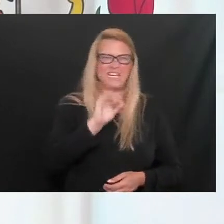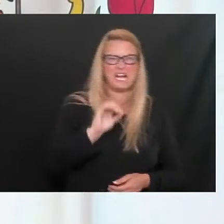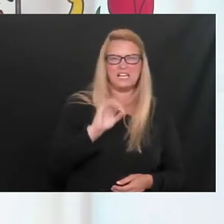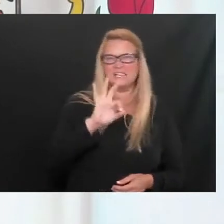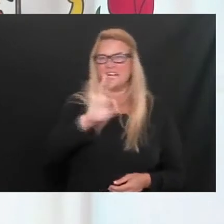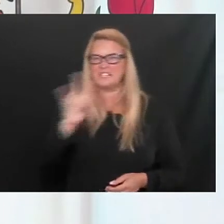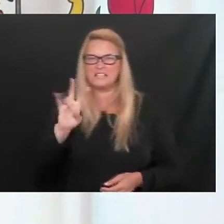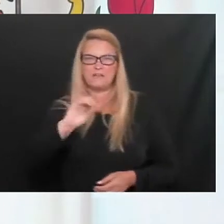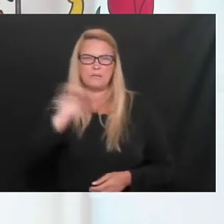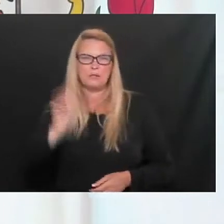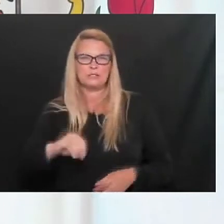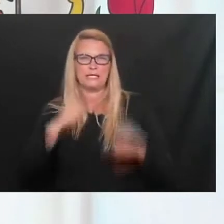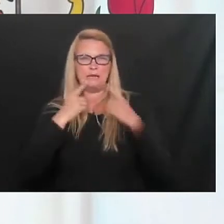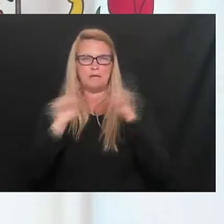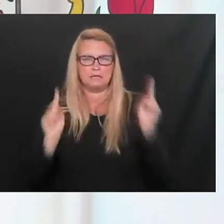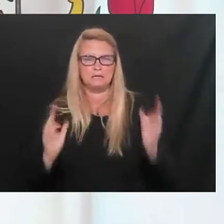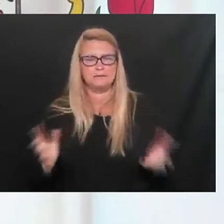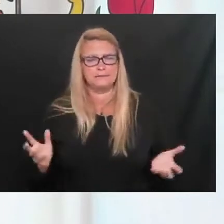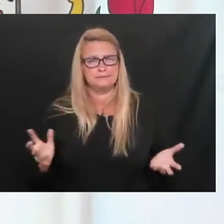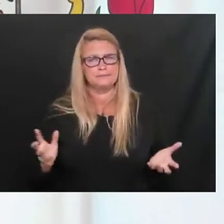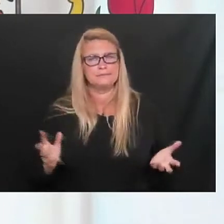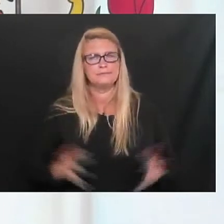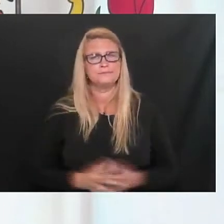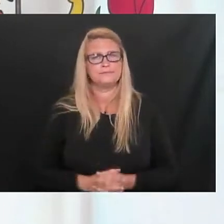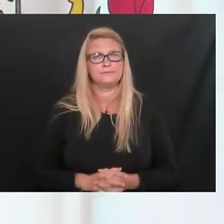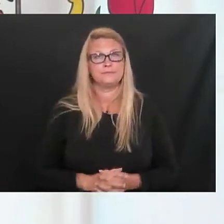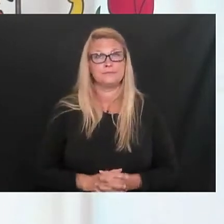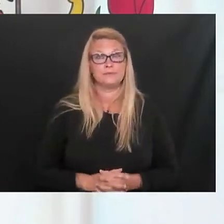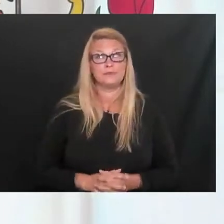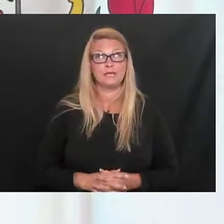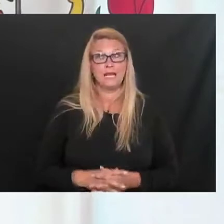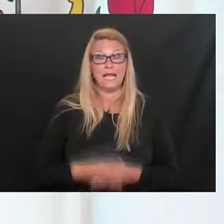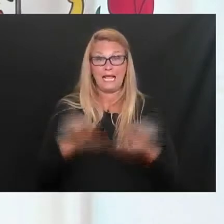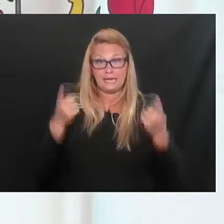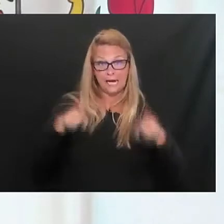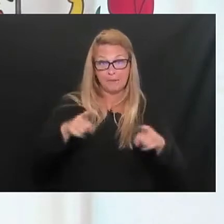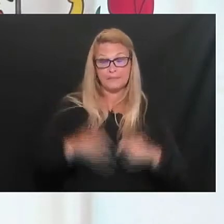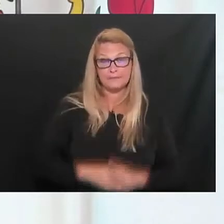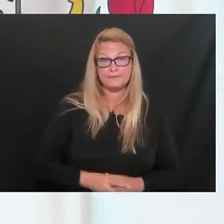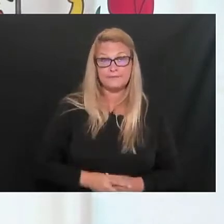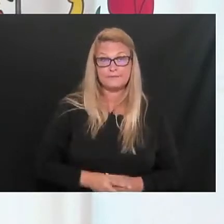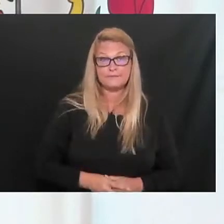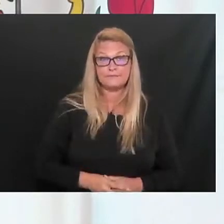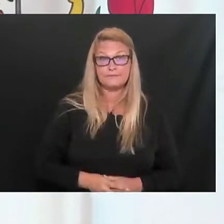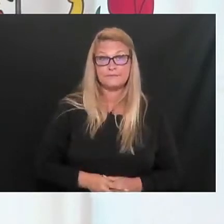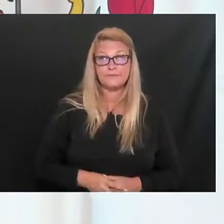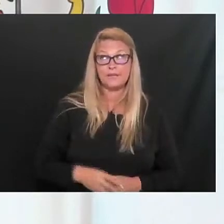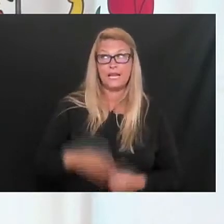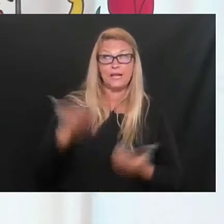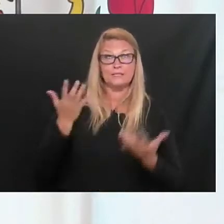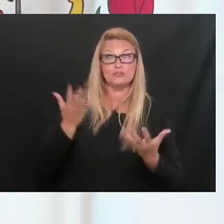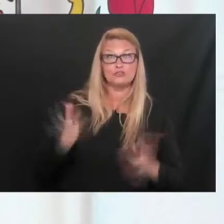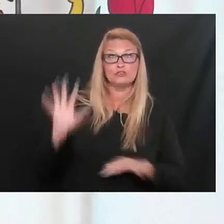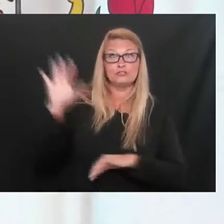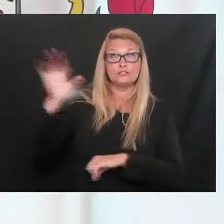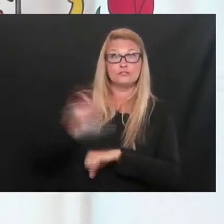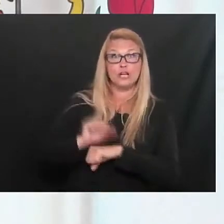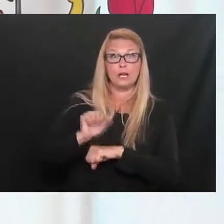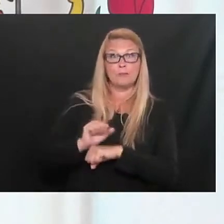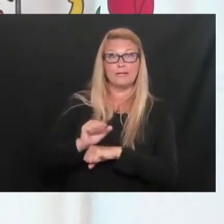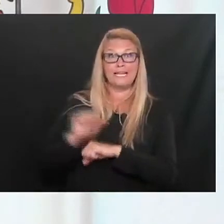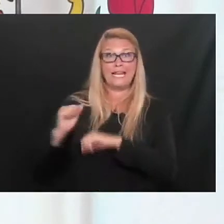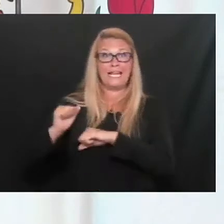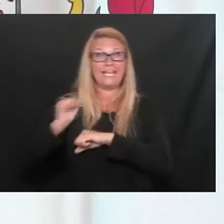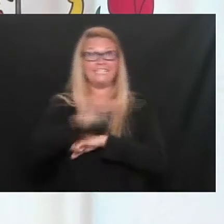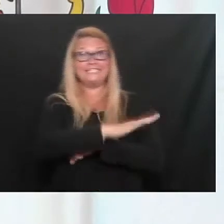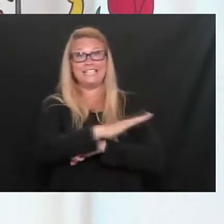97% effective. He came through. He did his job. He sent the park ranger, he